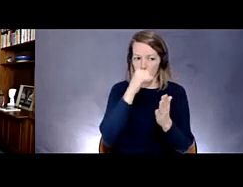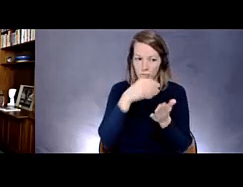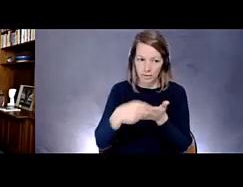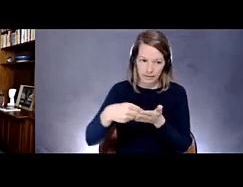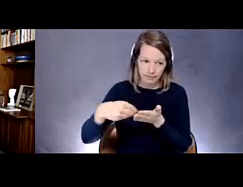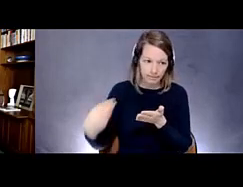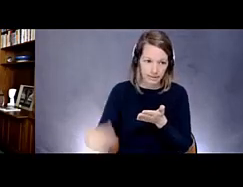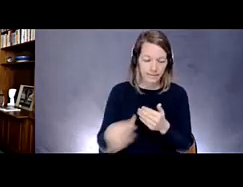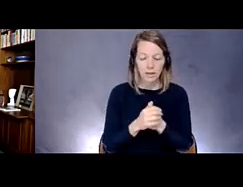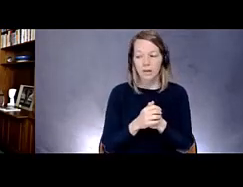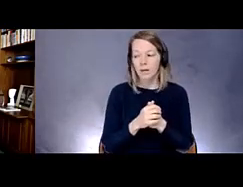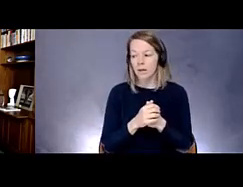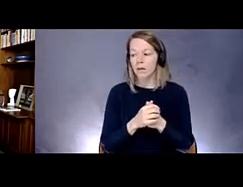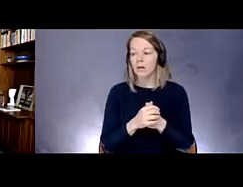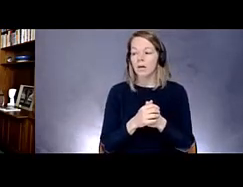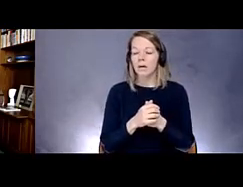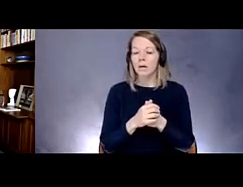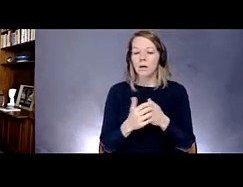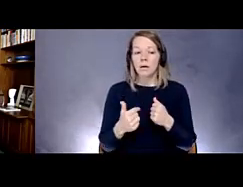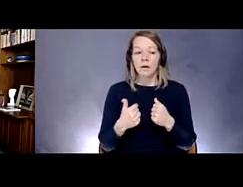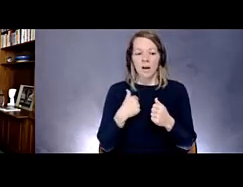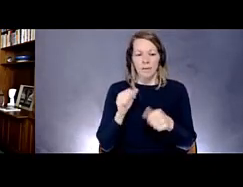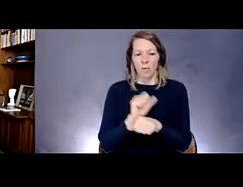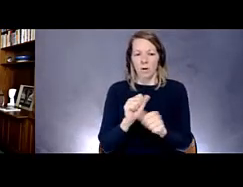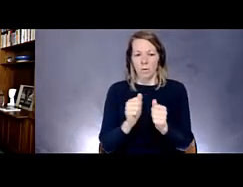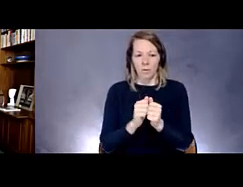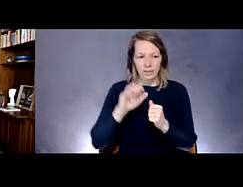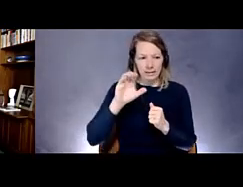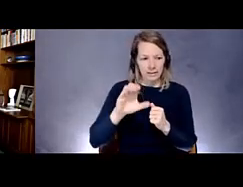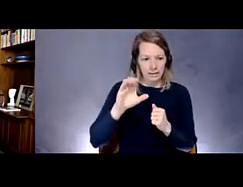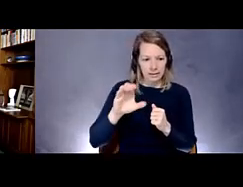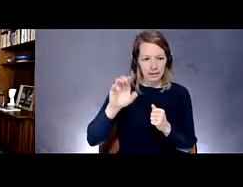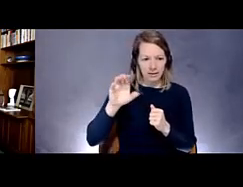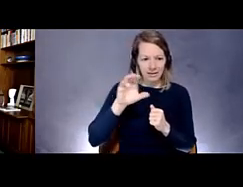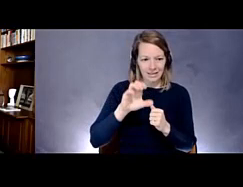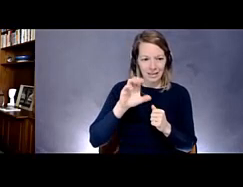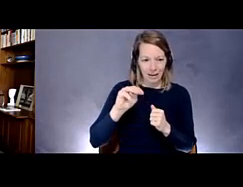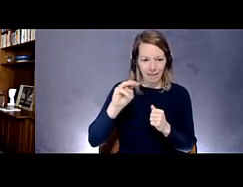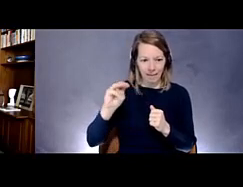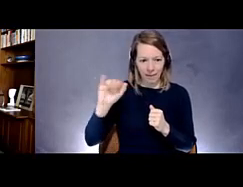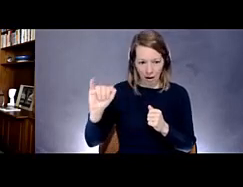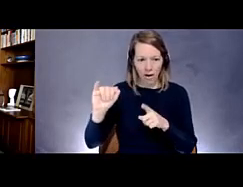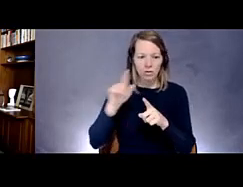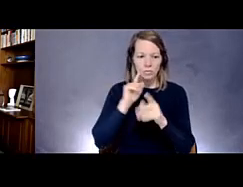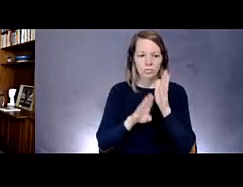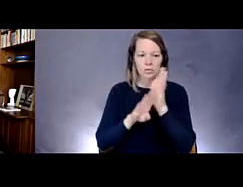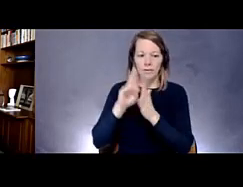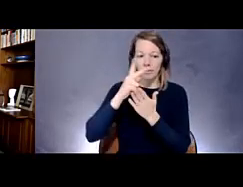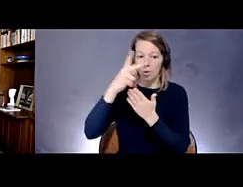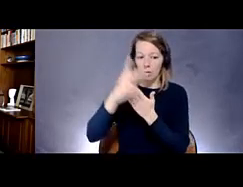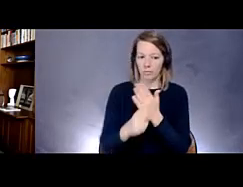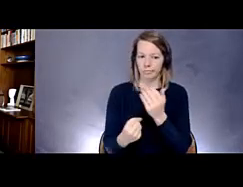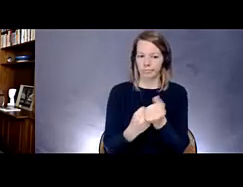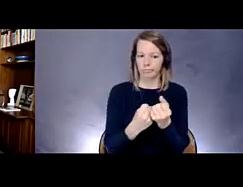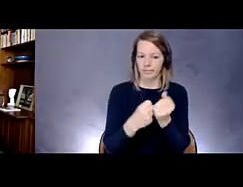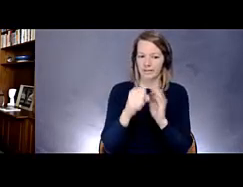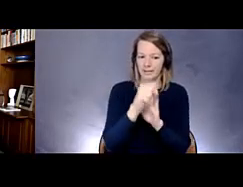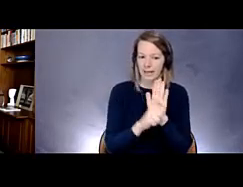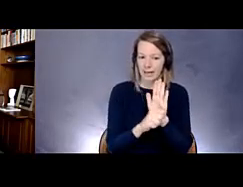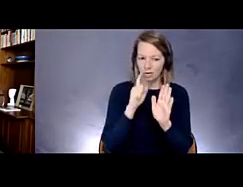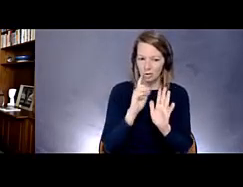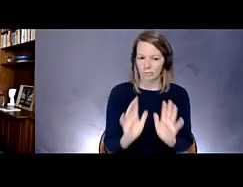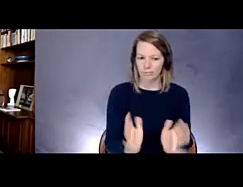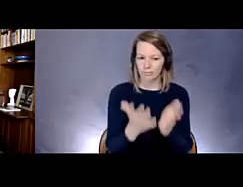And so what I've been working with is CMMI to develop a program to assist states to try to do